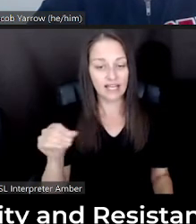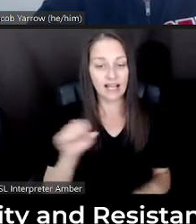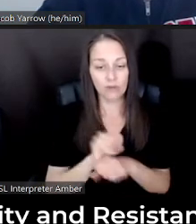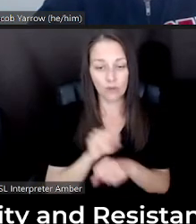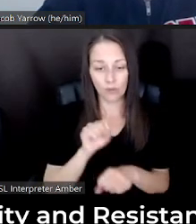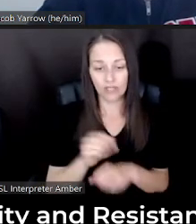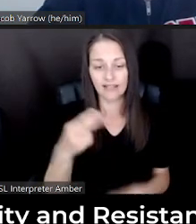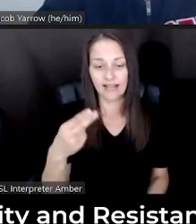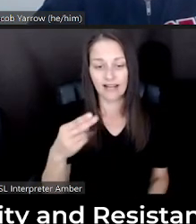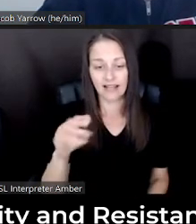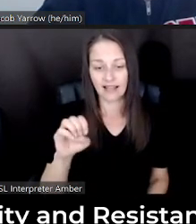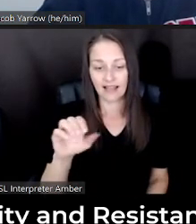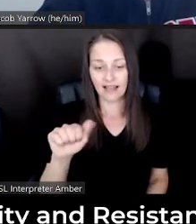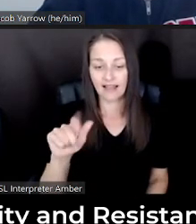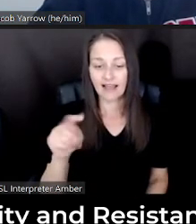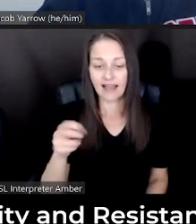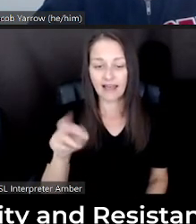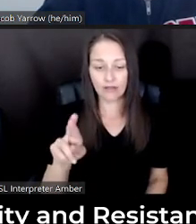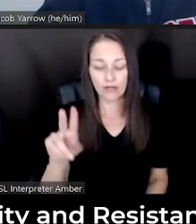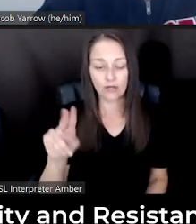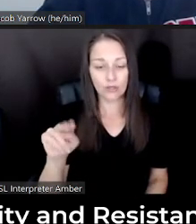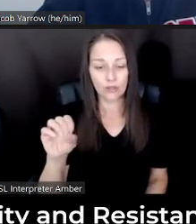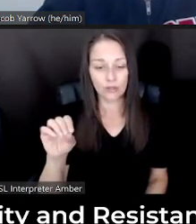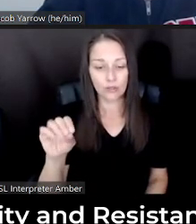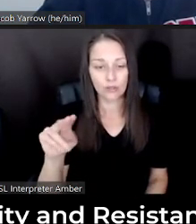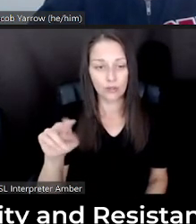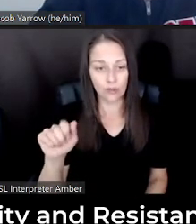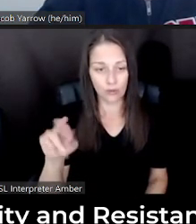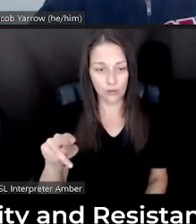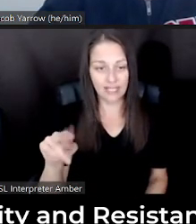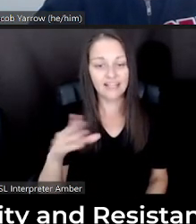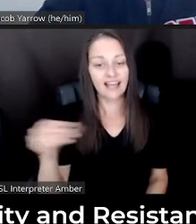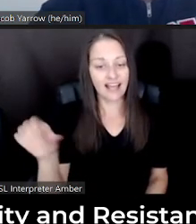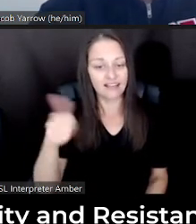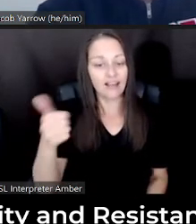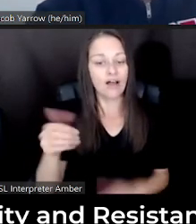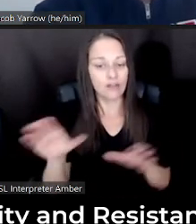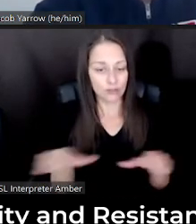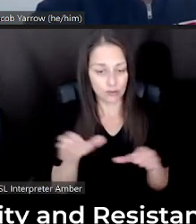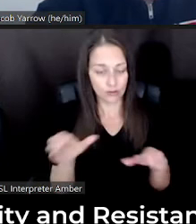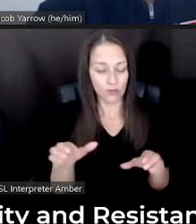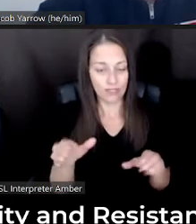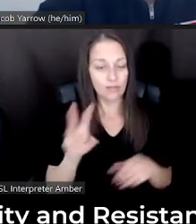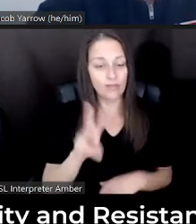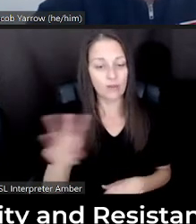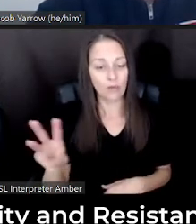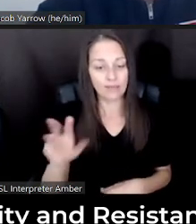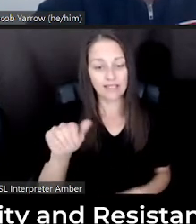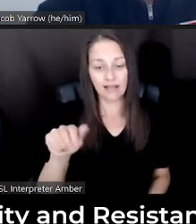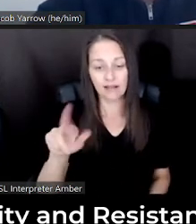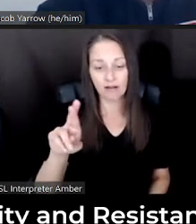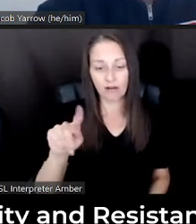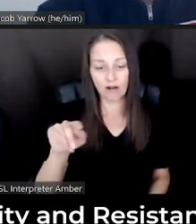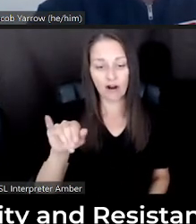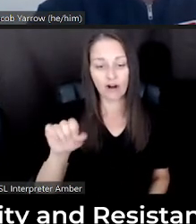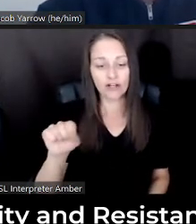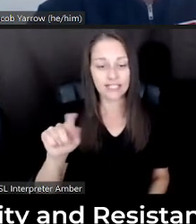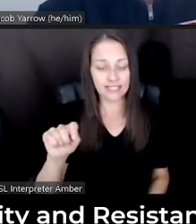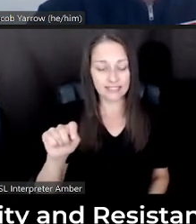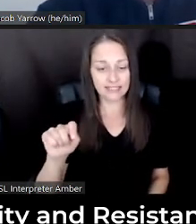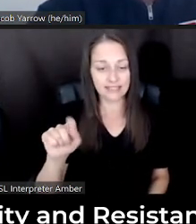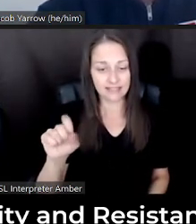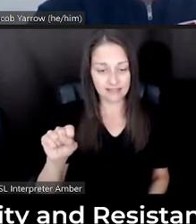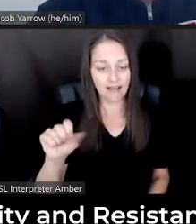Noonan and so many others have been doing with the Artists from Abroad website. We all need to contribute to